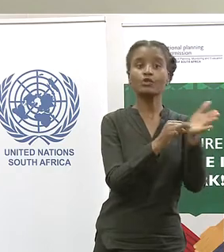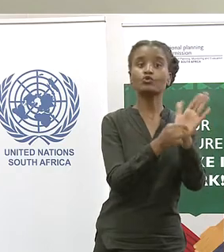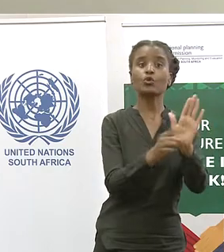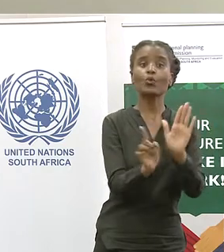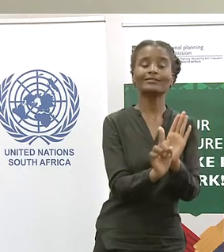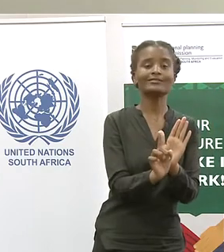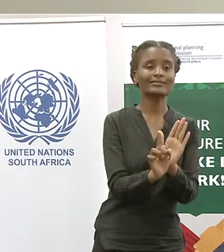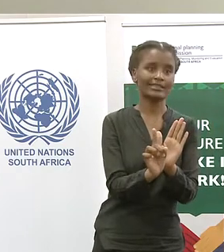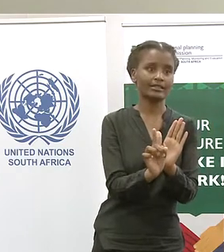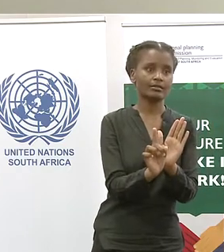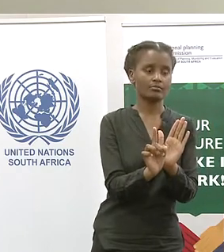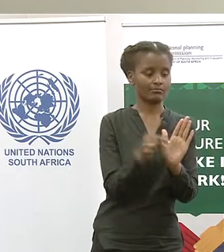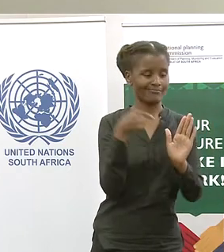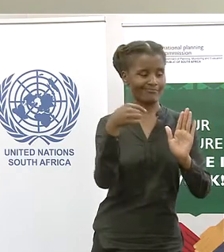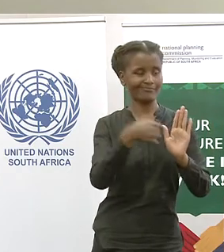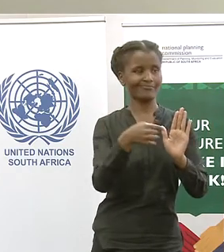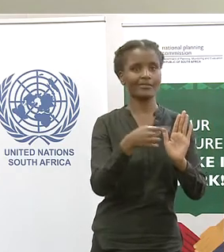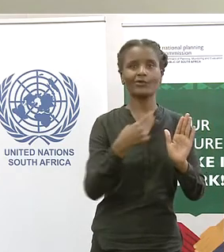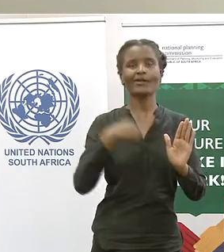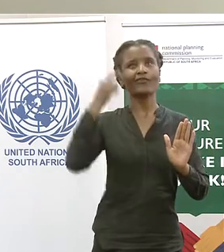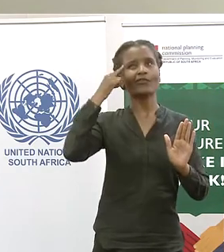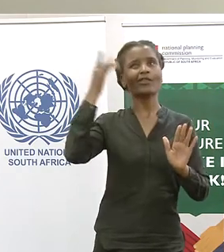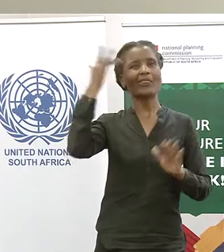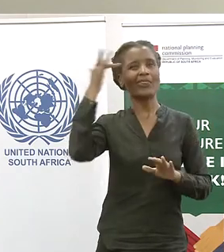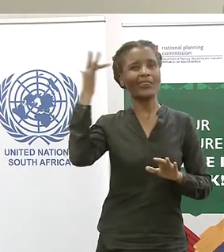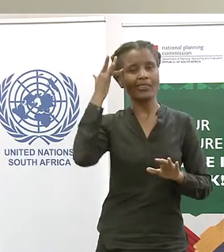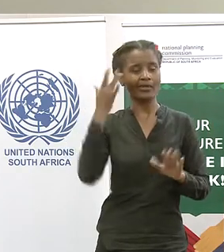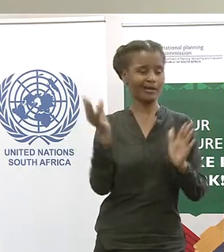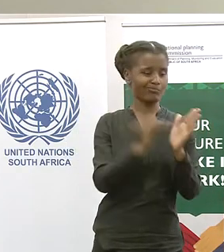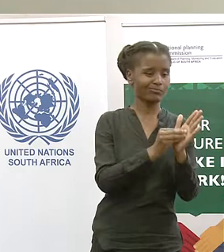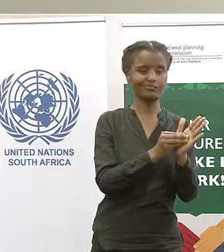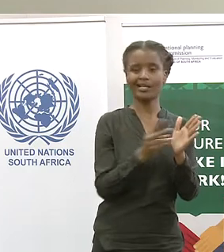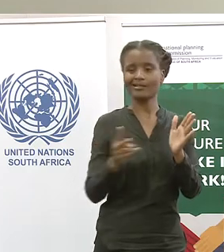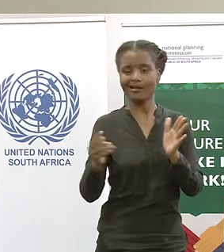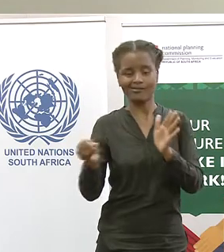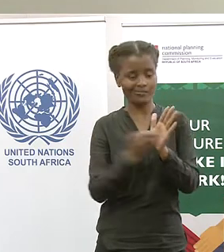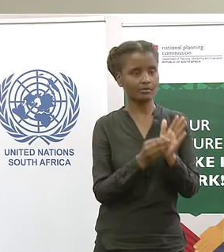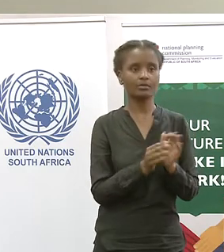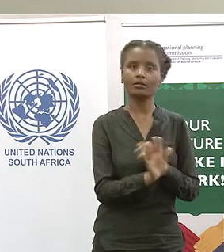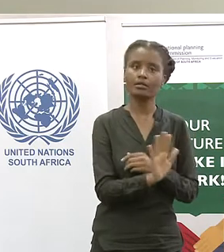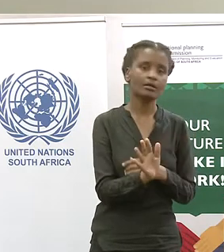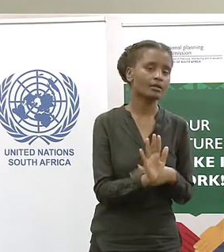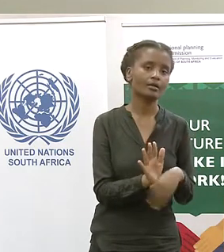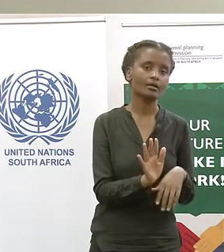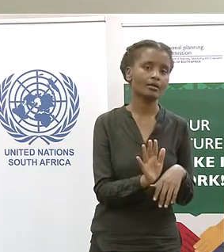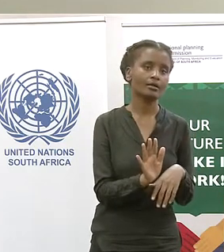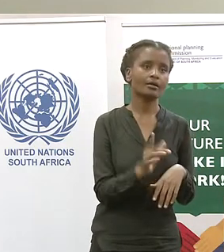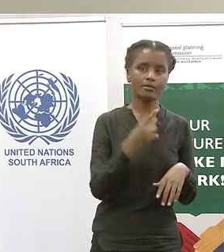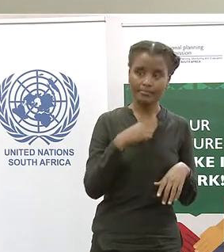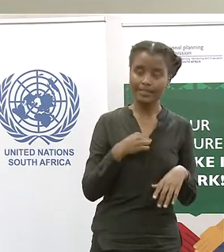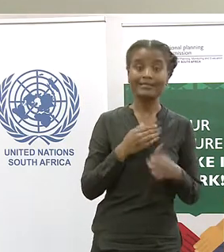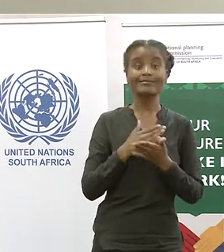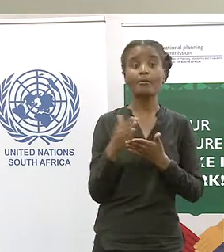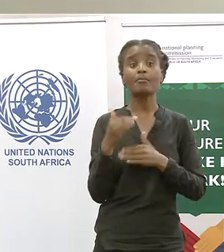one area where there was no cut and paste. I say it because, to some degree, I was part of it. Some of the